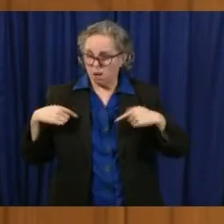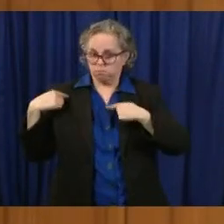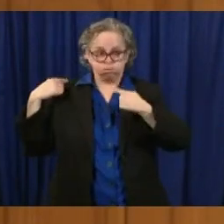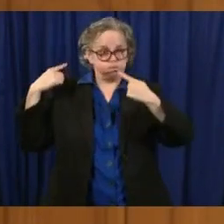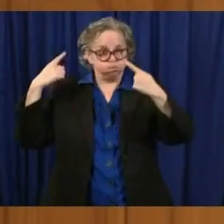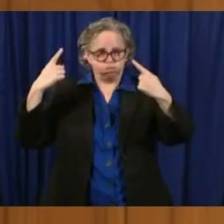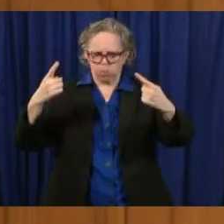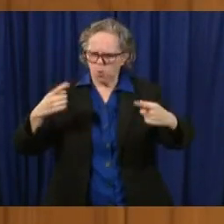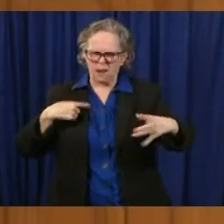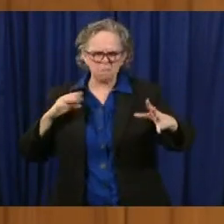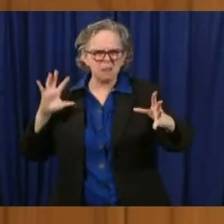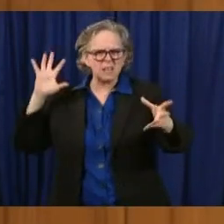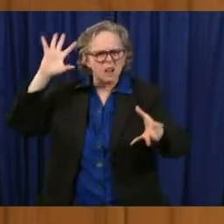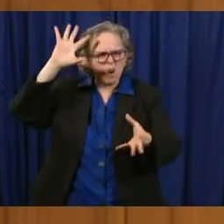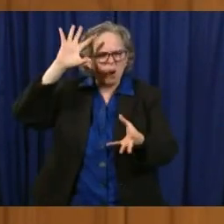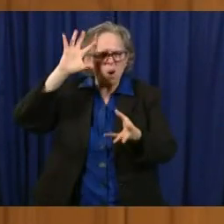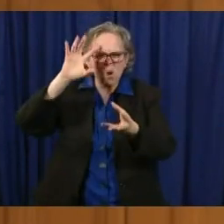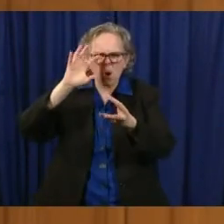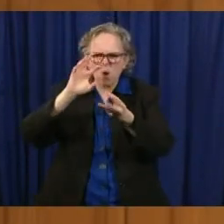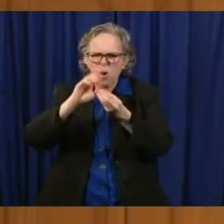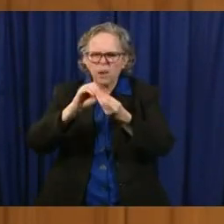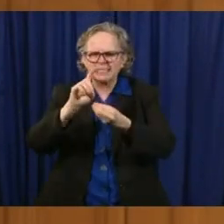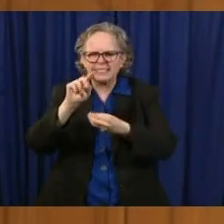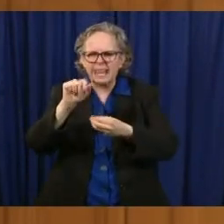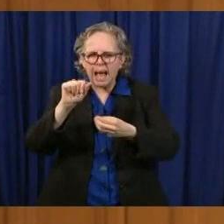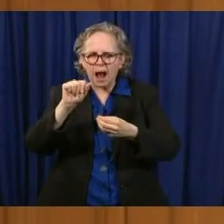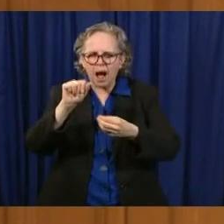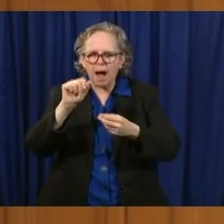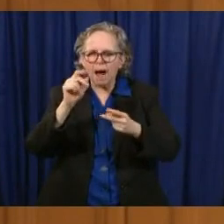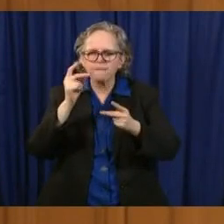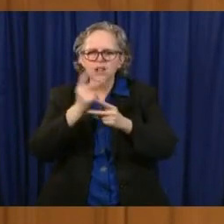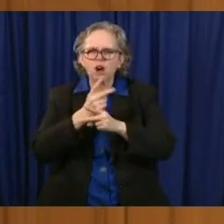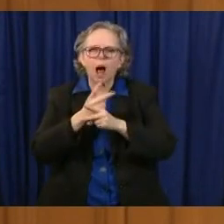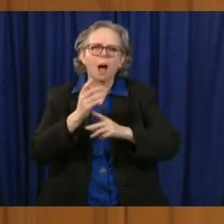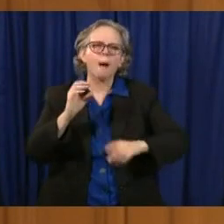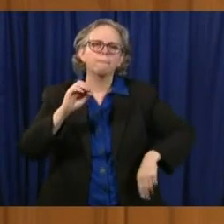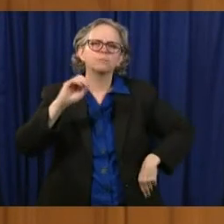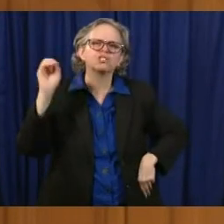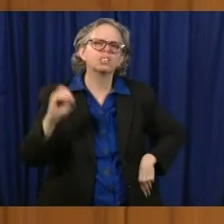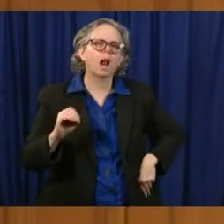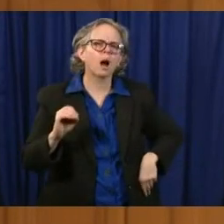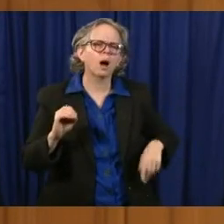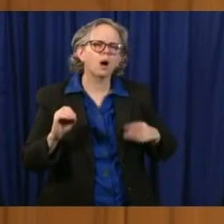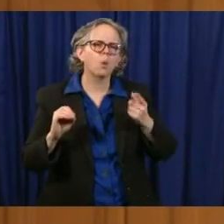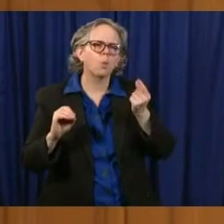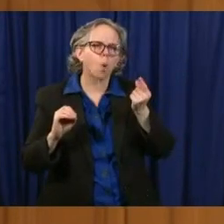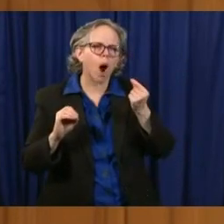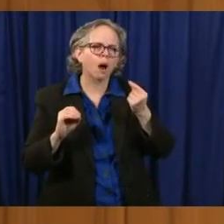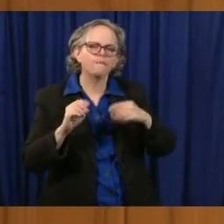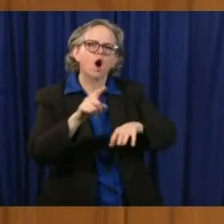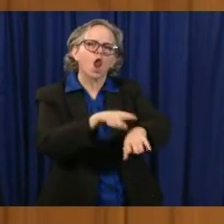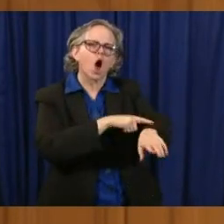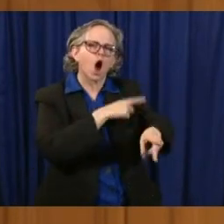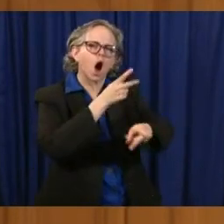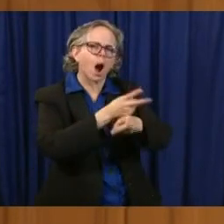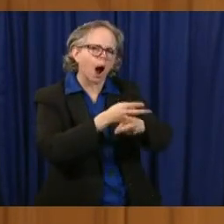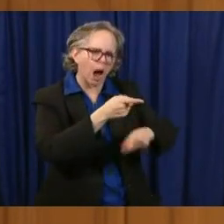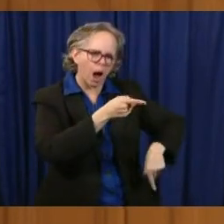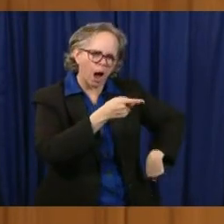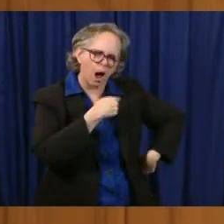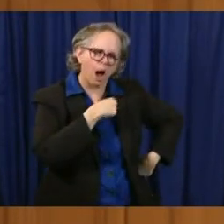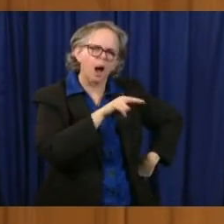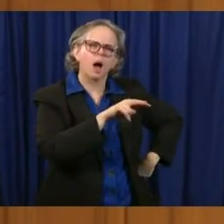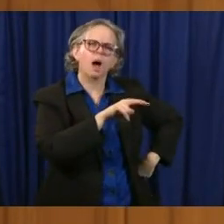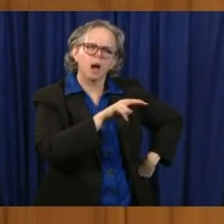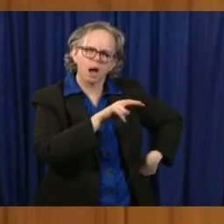that we see in long-term care facilities. And we are going deeper than that. We will be sharing with you the